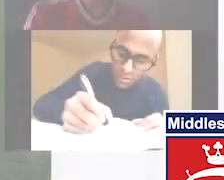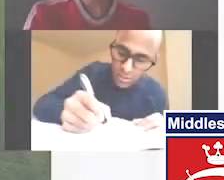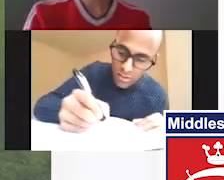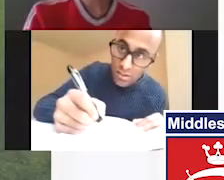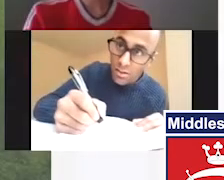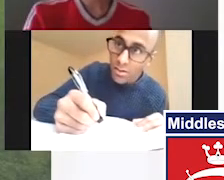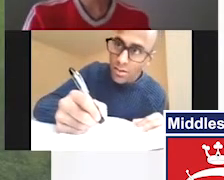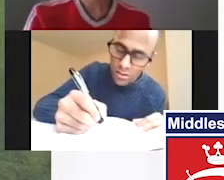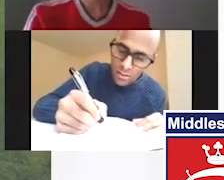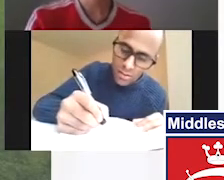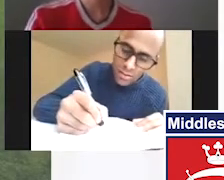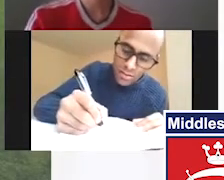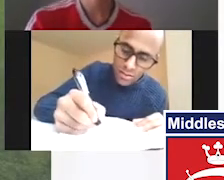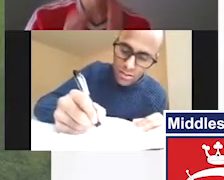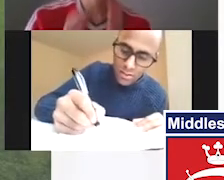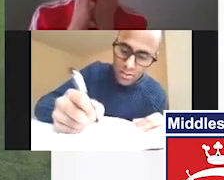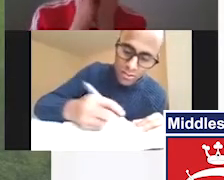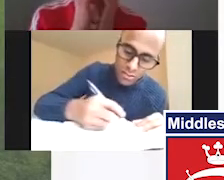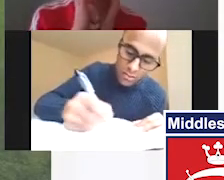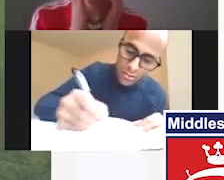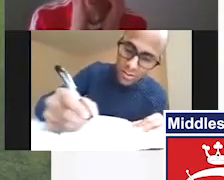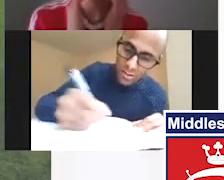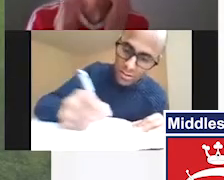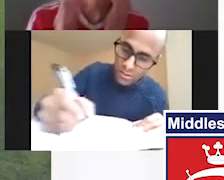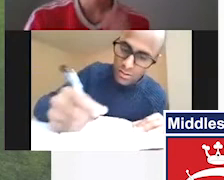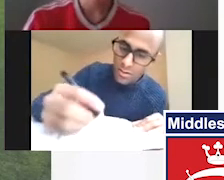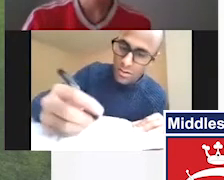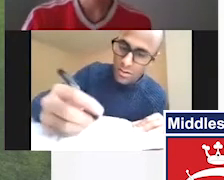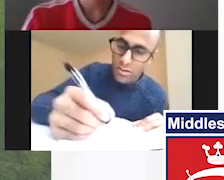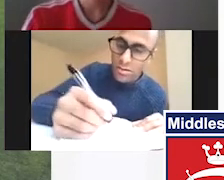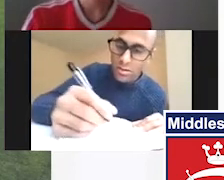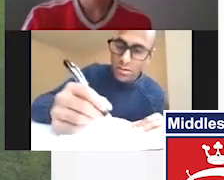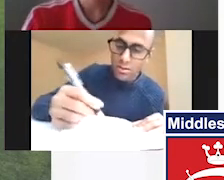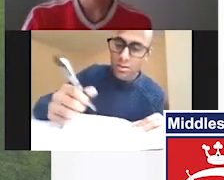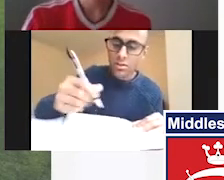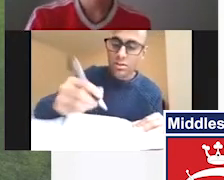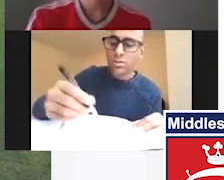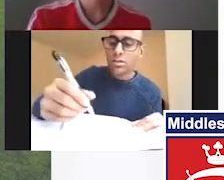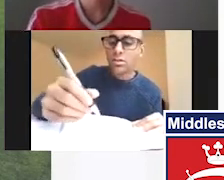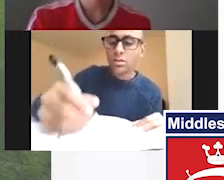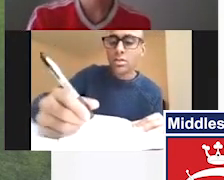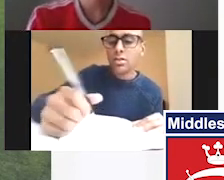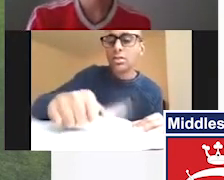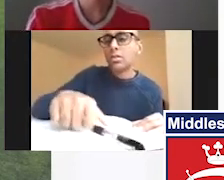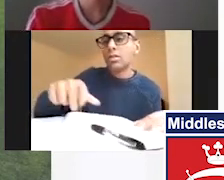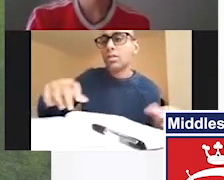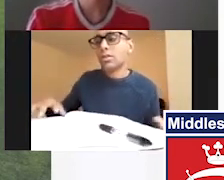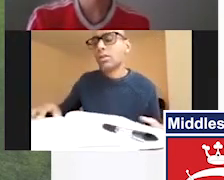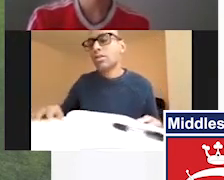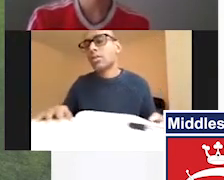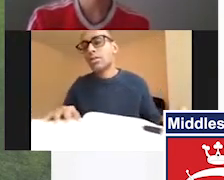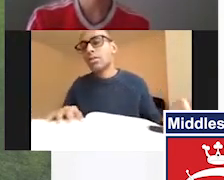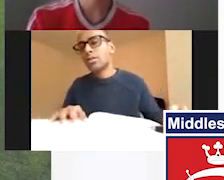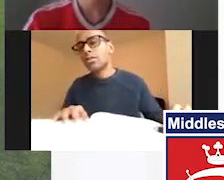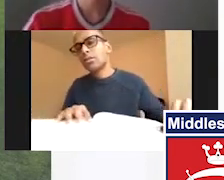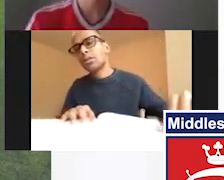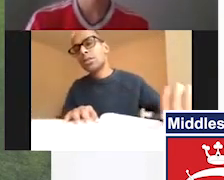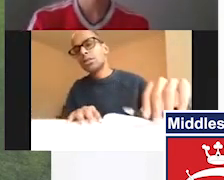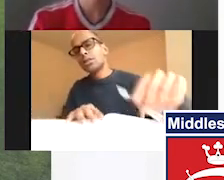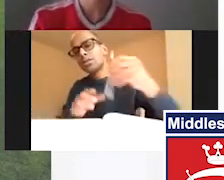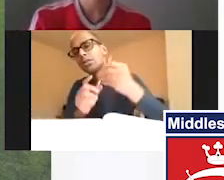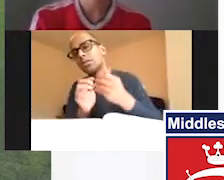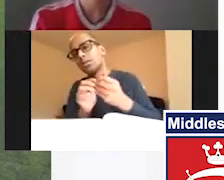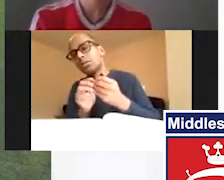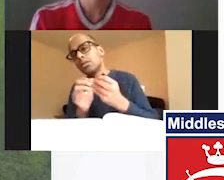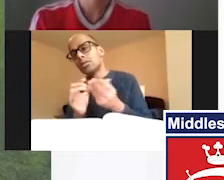this instalment, Let's Get Involved, we'll kind of be talking mainly about what Conor and I both